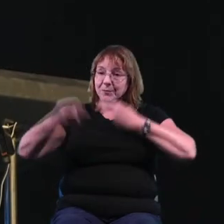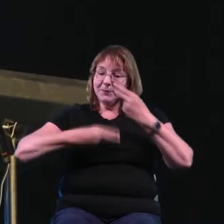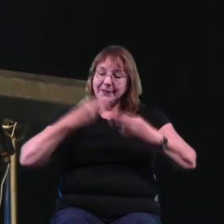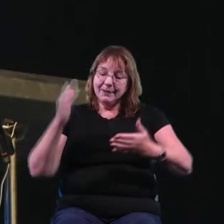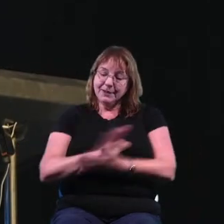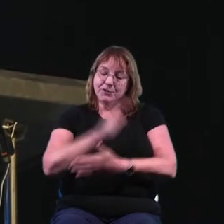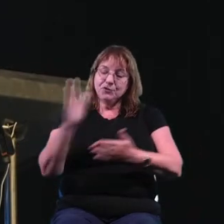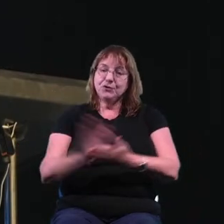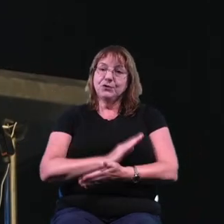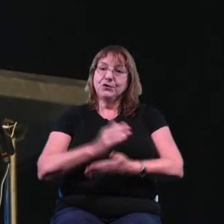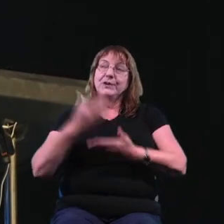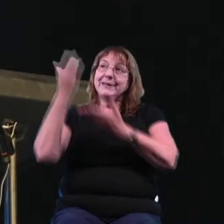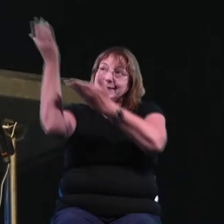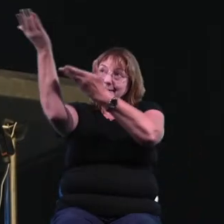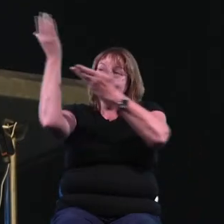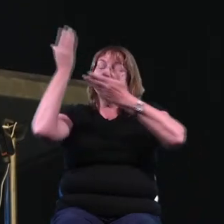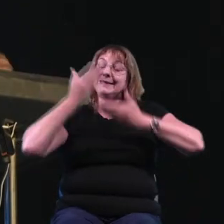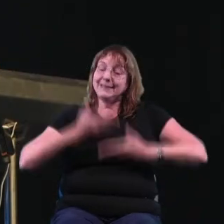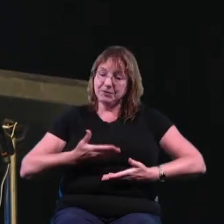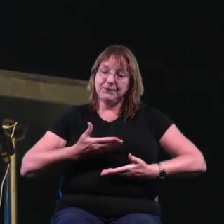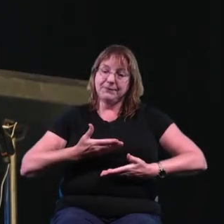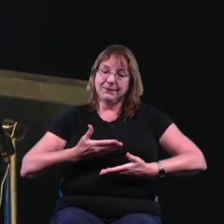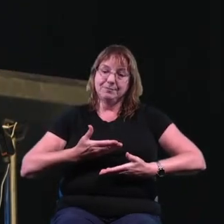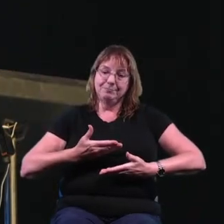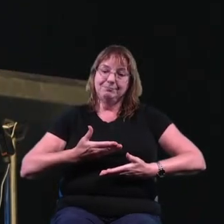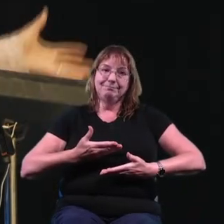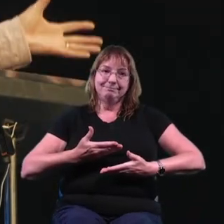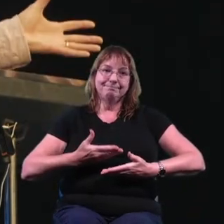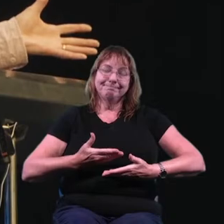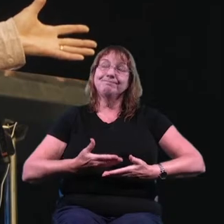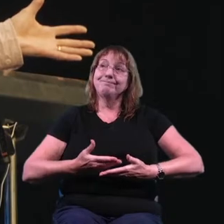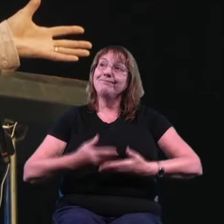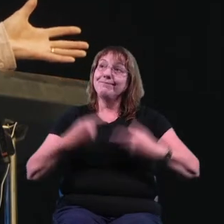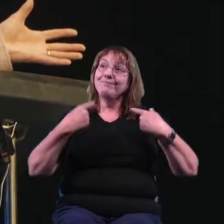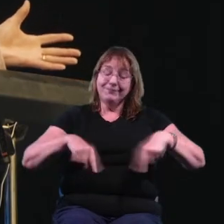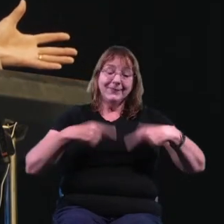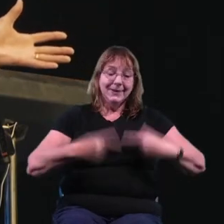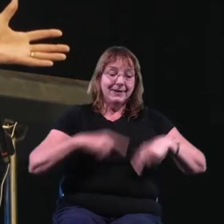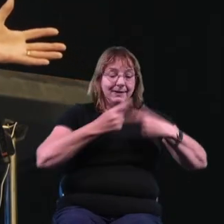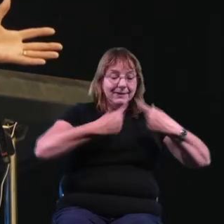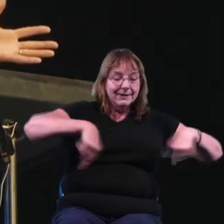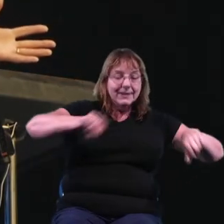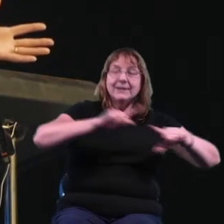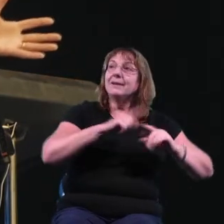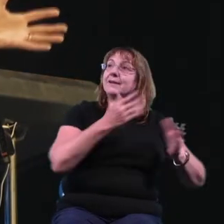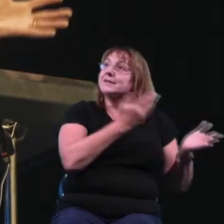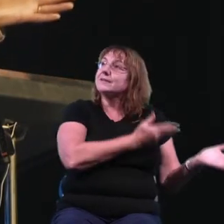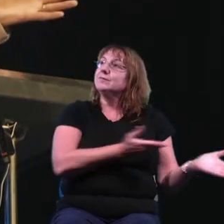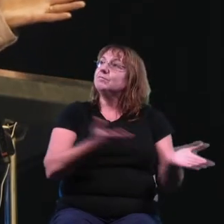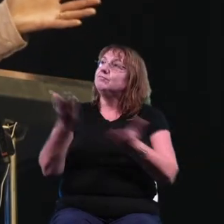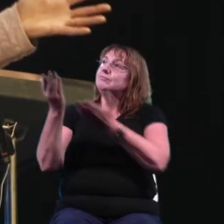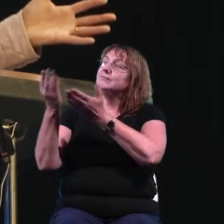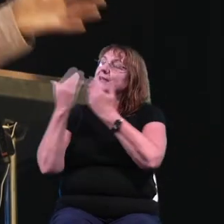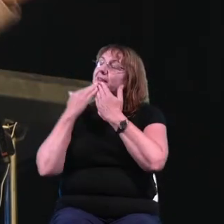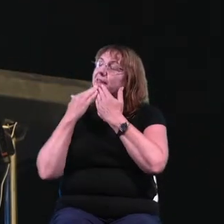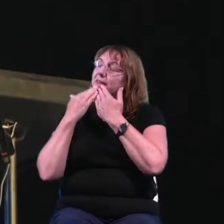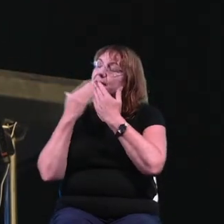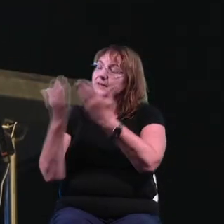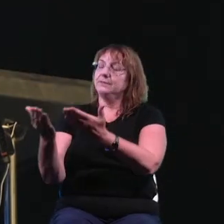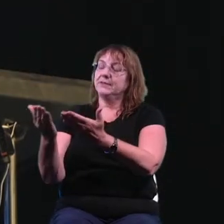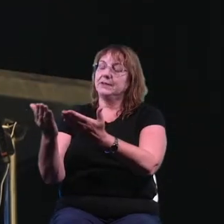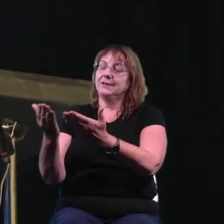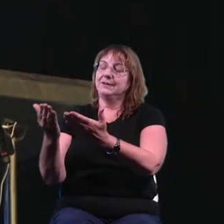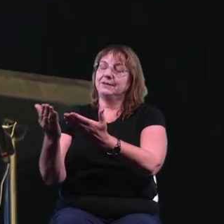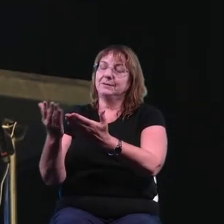enjoy, it is his gift. Let us come with thanksgiving. Every moment this week that you